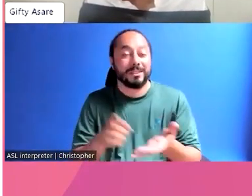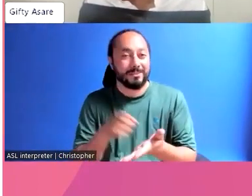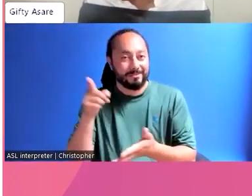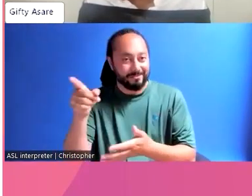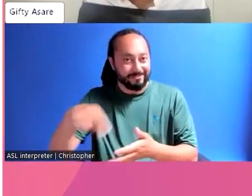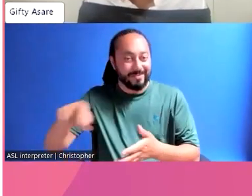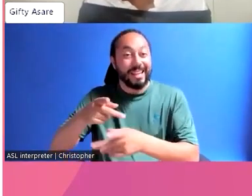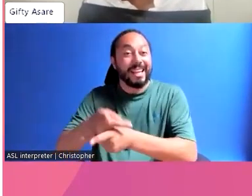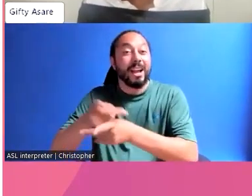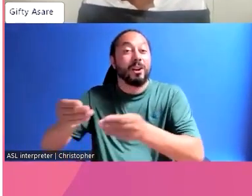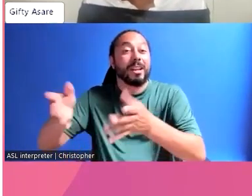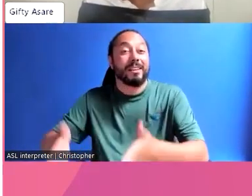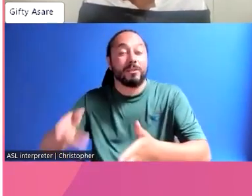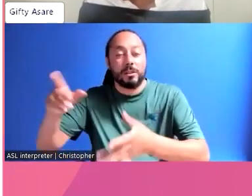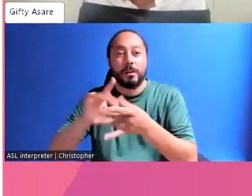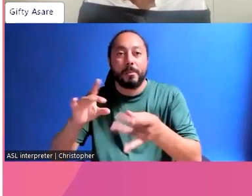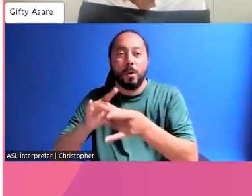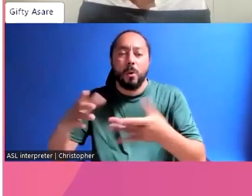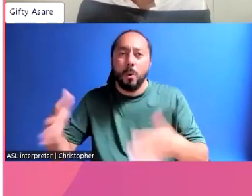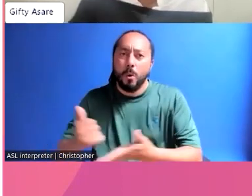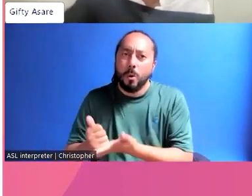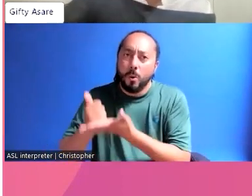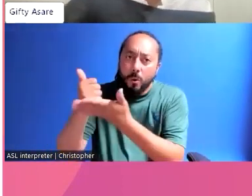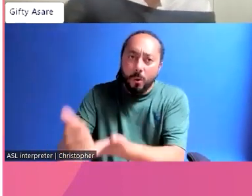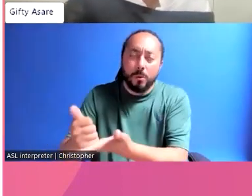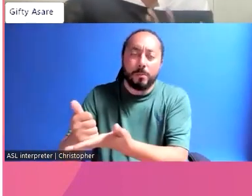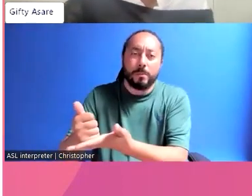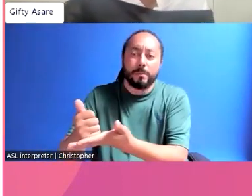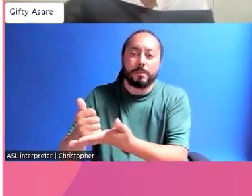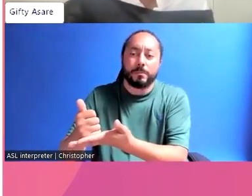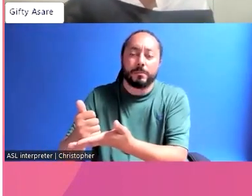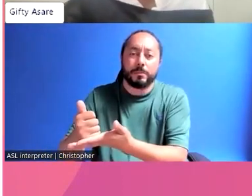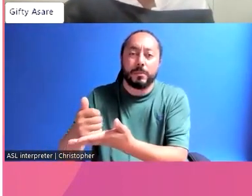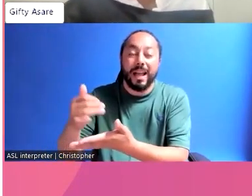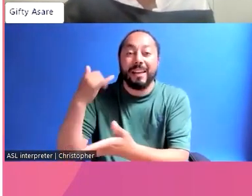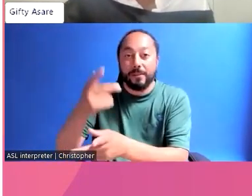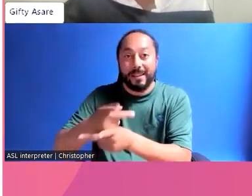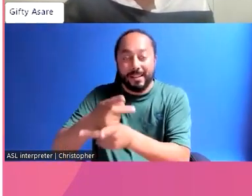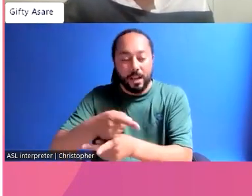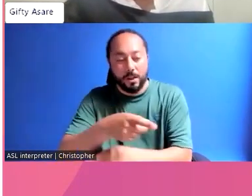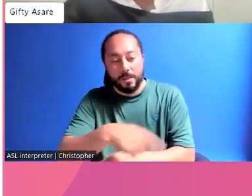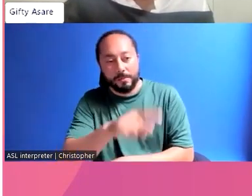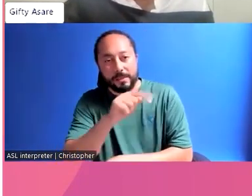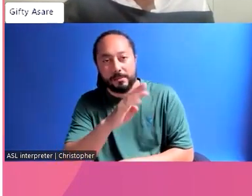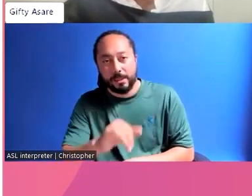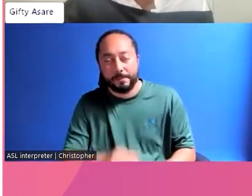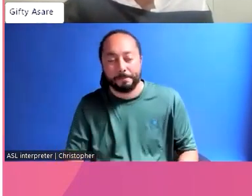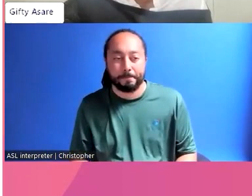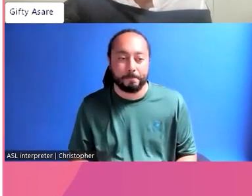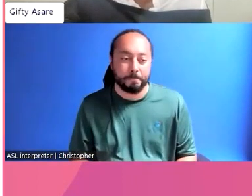is actually beneficial to the caregivers of individuals having gone through a